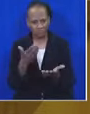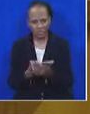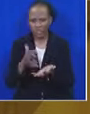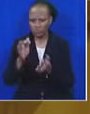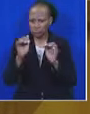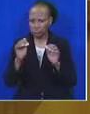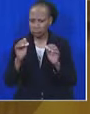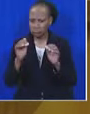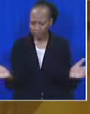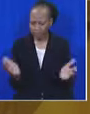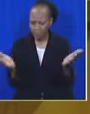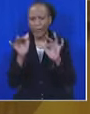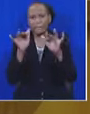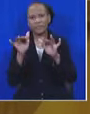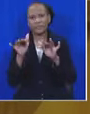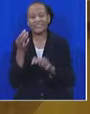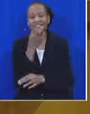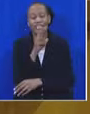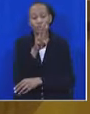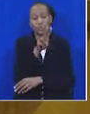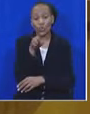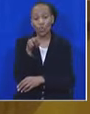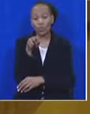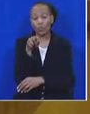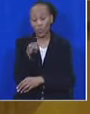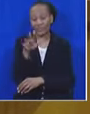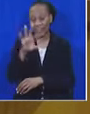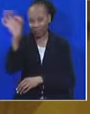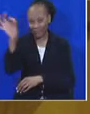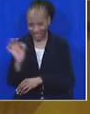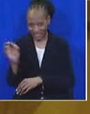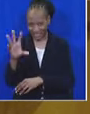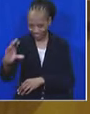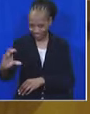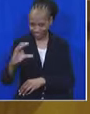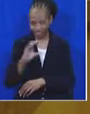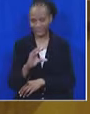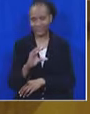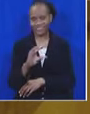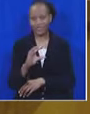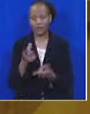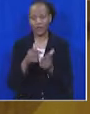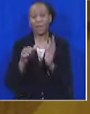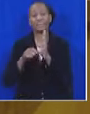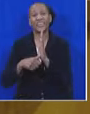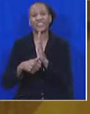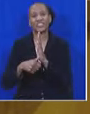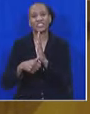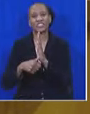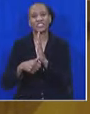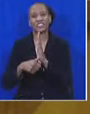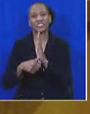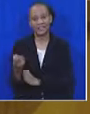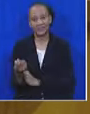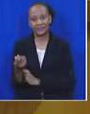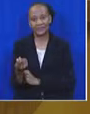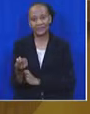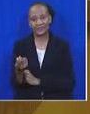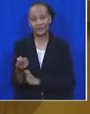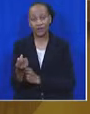as political leadership that we can take 2.5% of the pension funds, of the